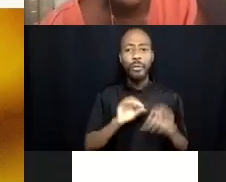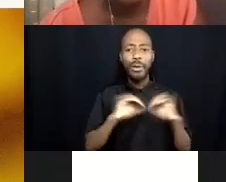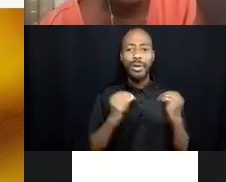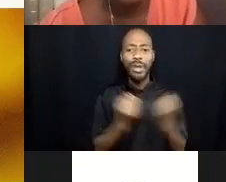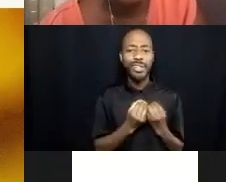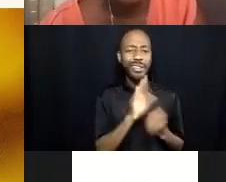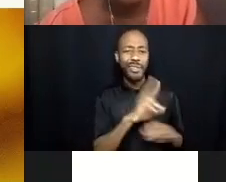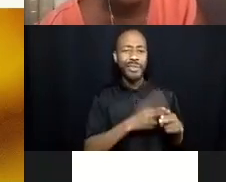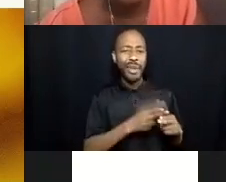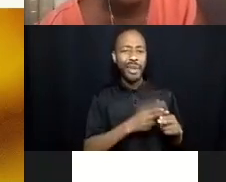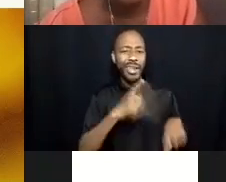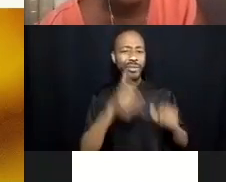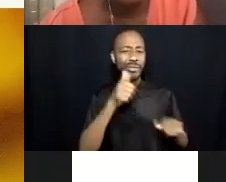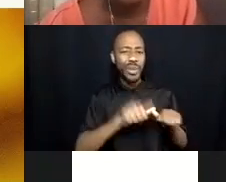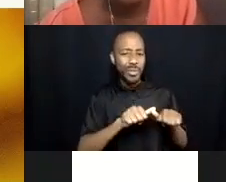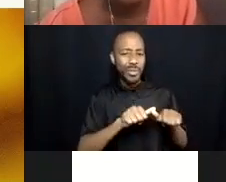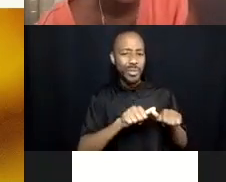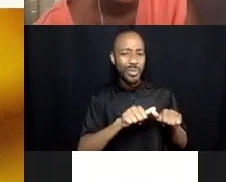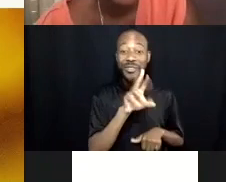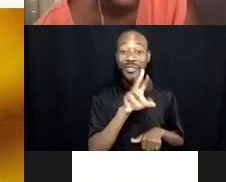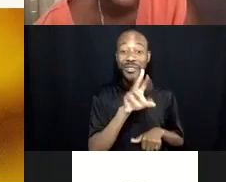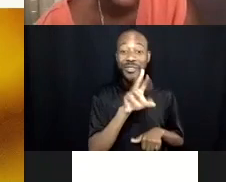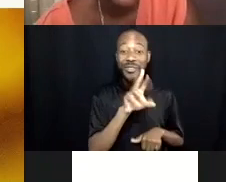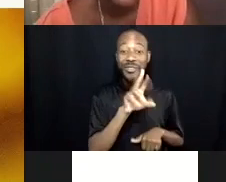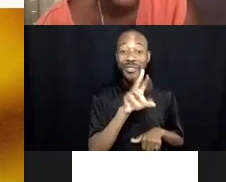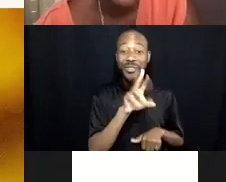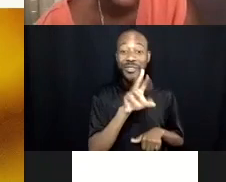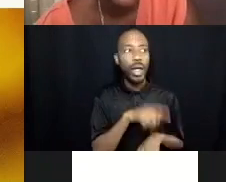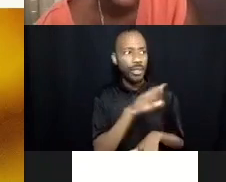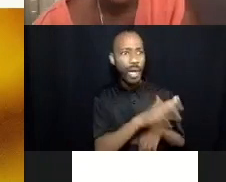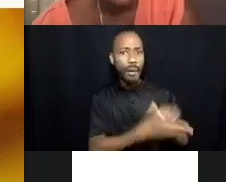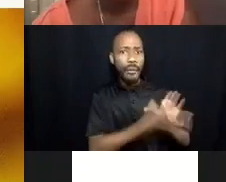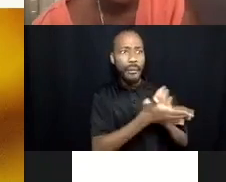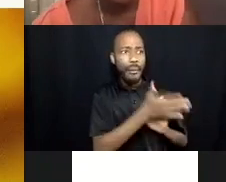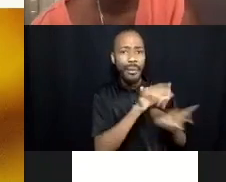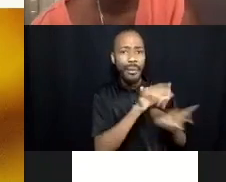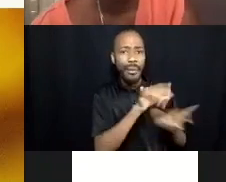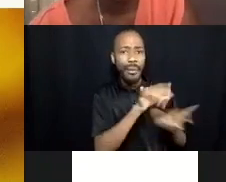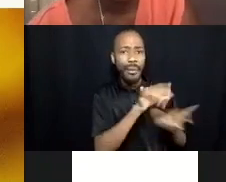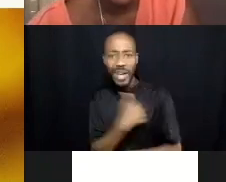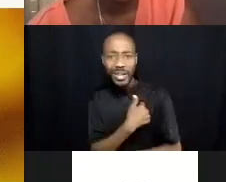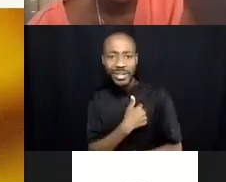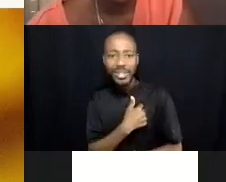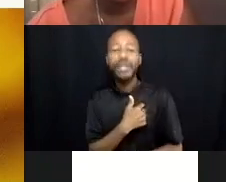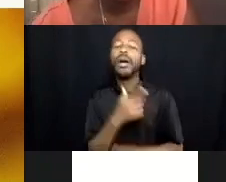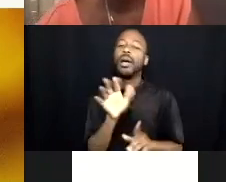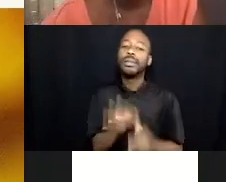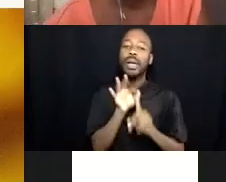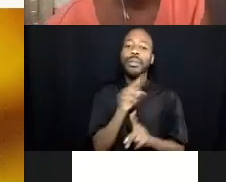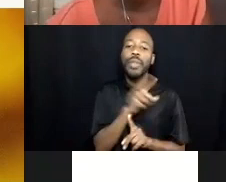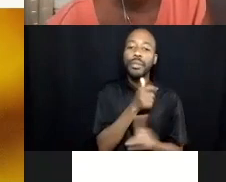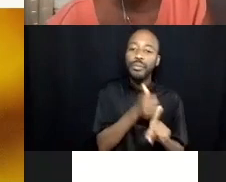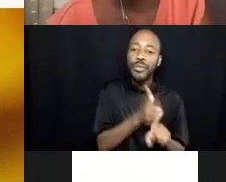but they're a fund, and they kind of work like how we work, except they're a nonprofit, and they redistribute money